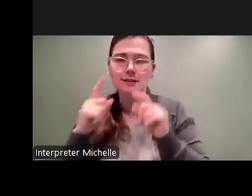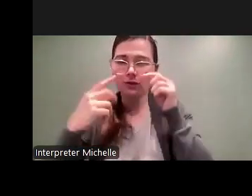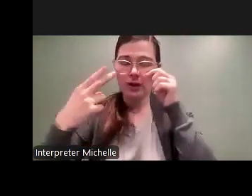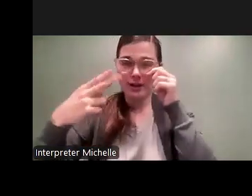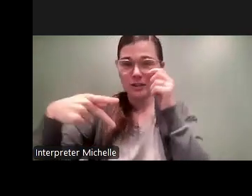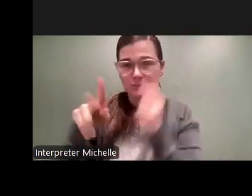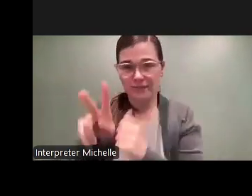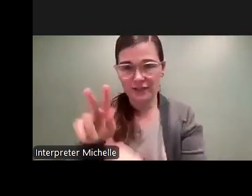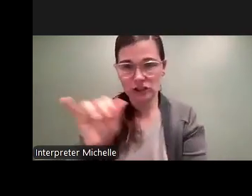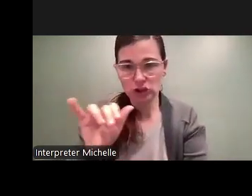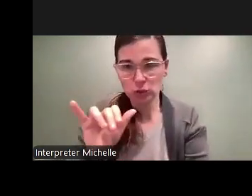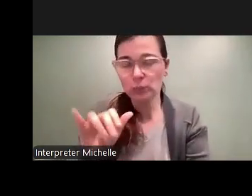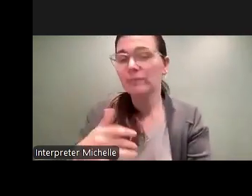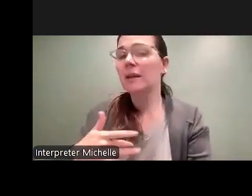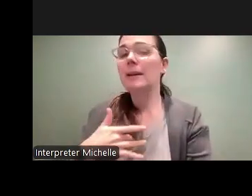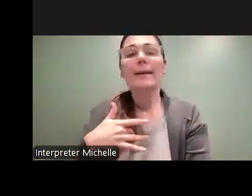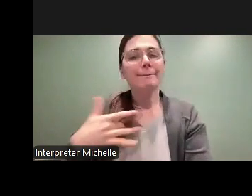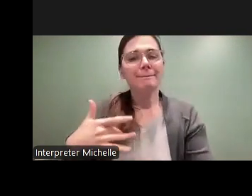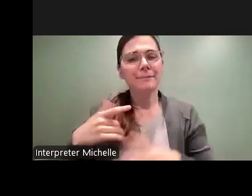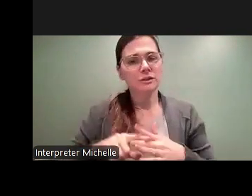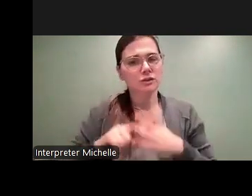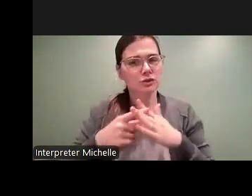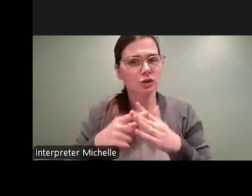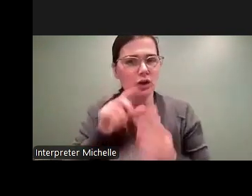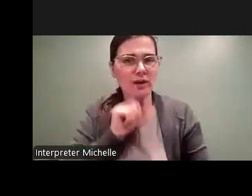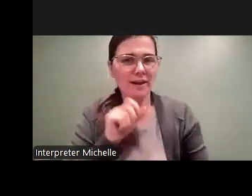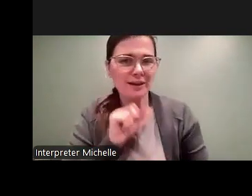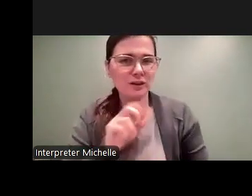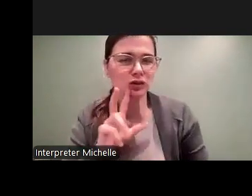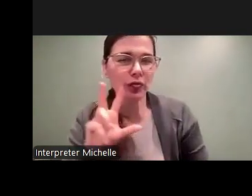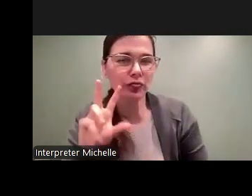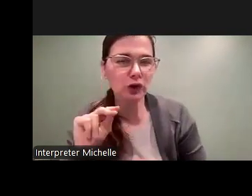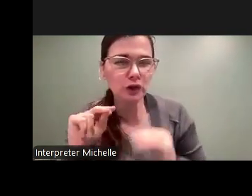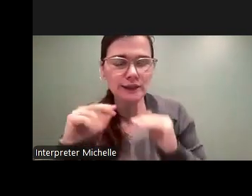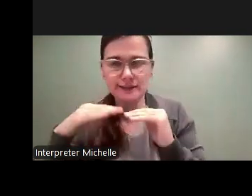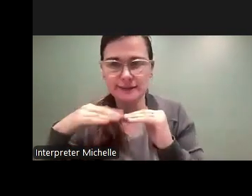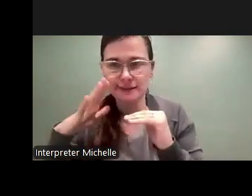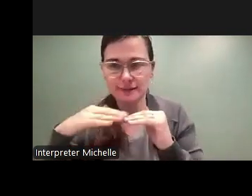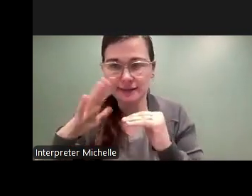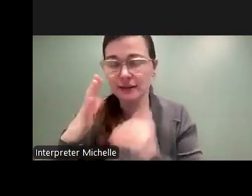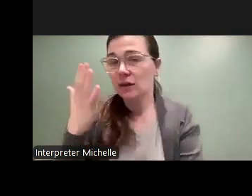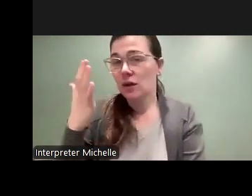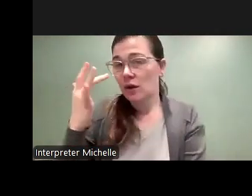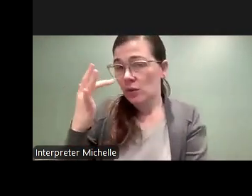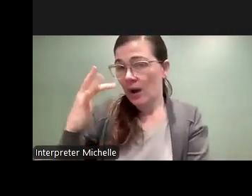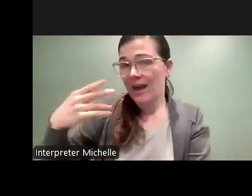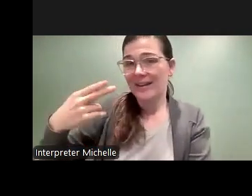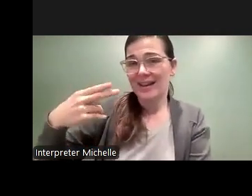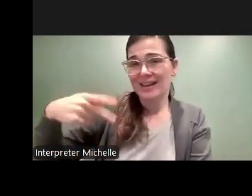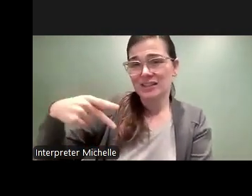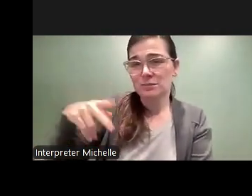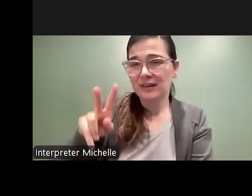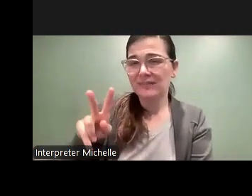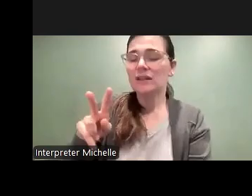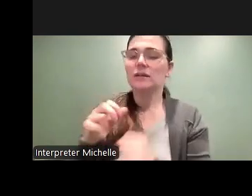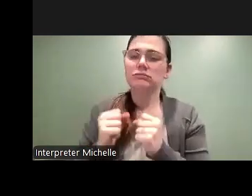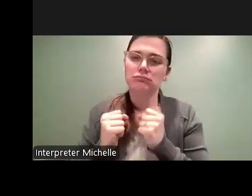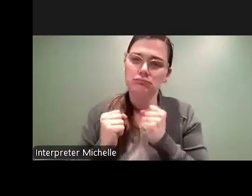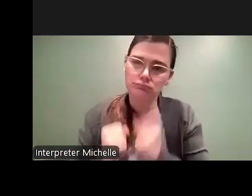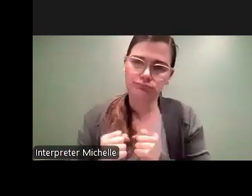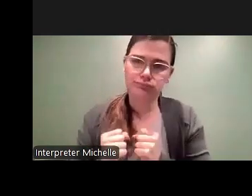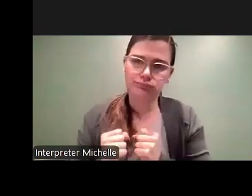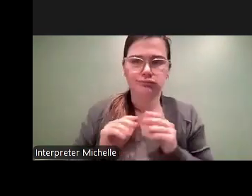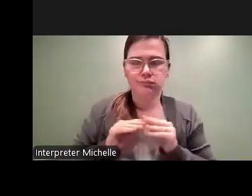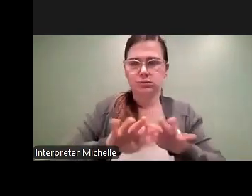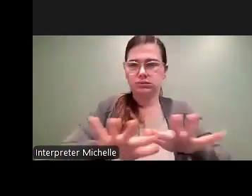Usually this isn't done until the age of 30 or older because HPV is incredibly prevalent, and we